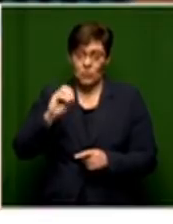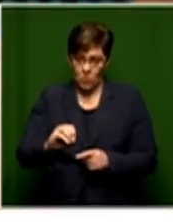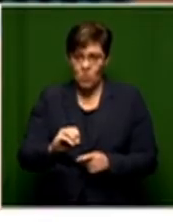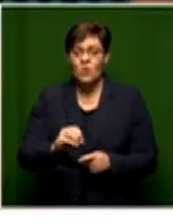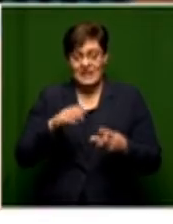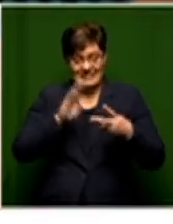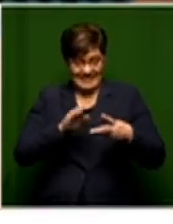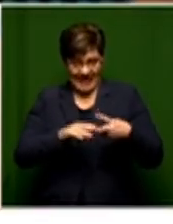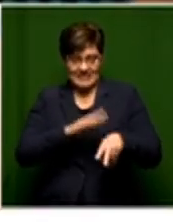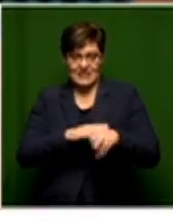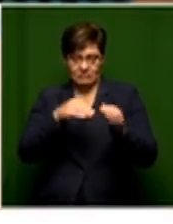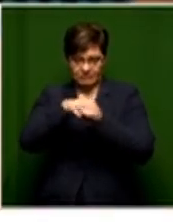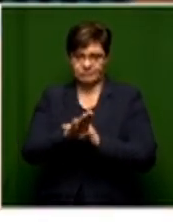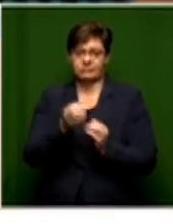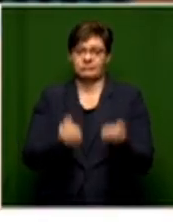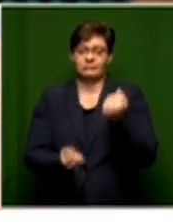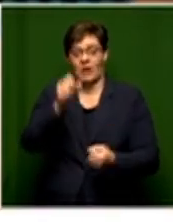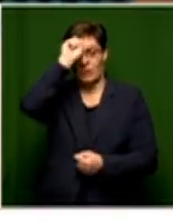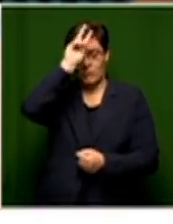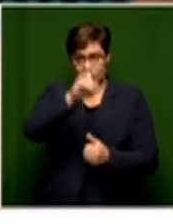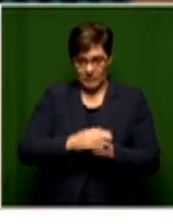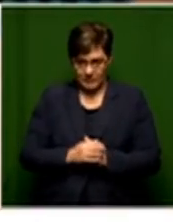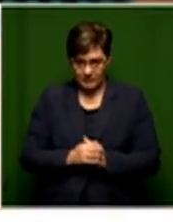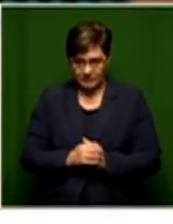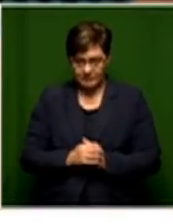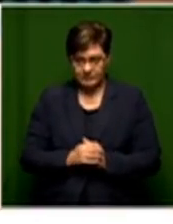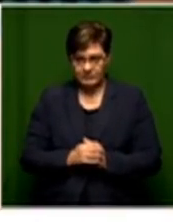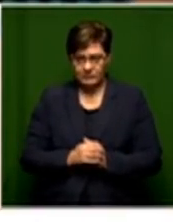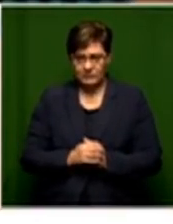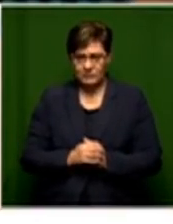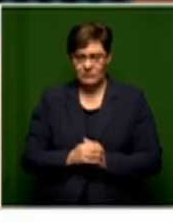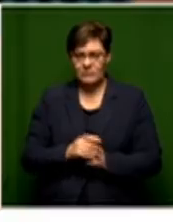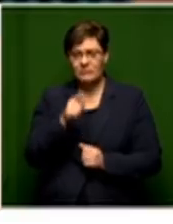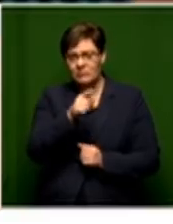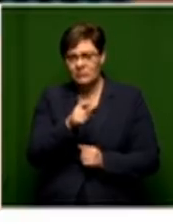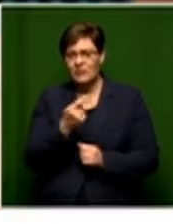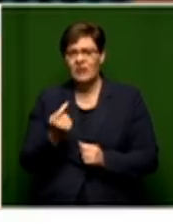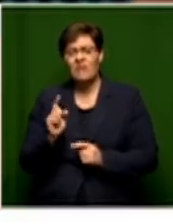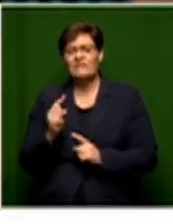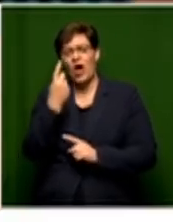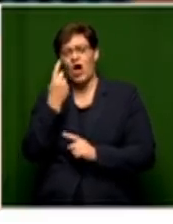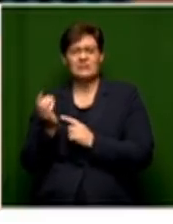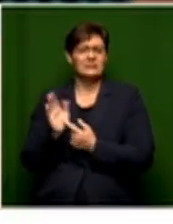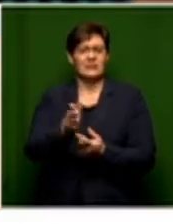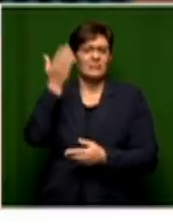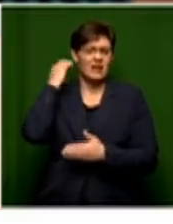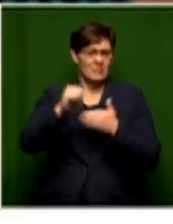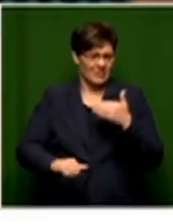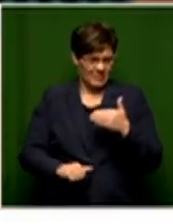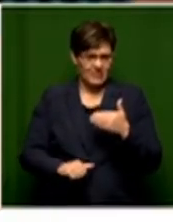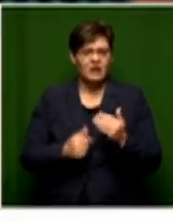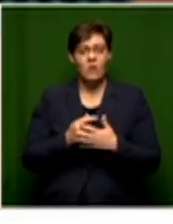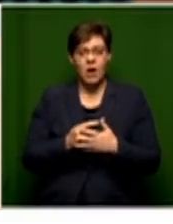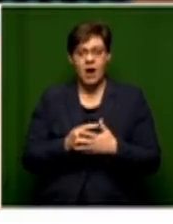make their second appearance in the Boksburg Magistrate's Court. They made their first appearance, you'd recall, last month following